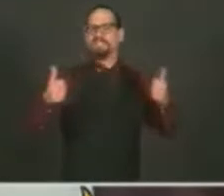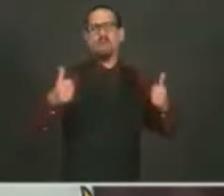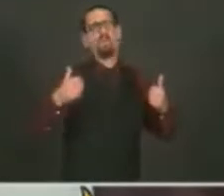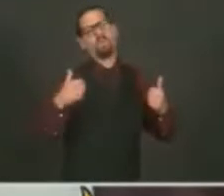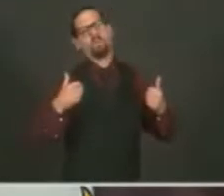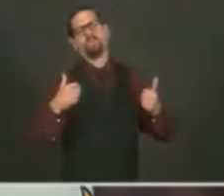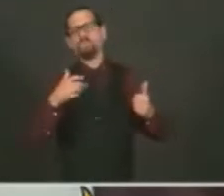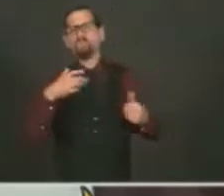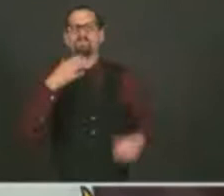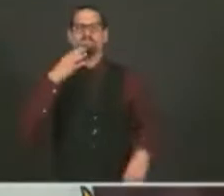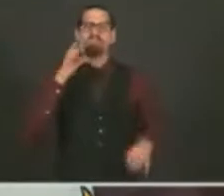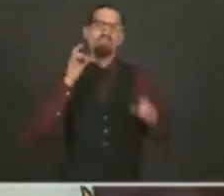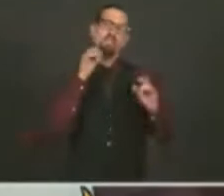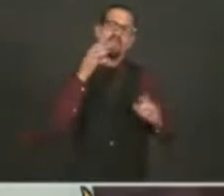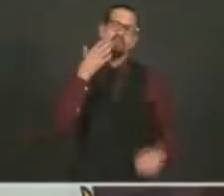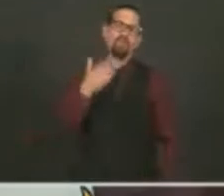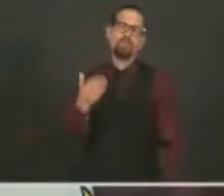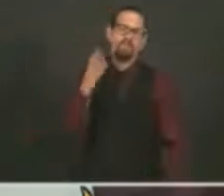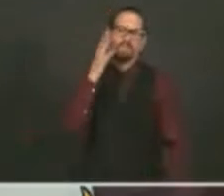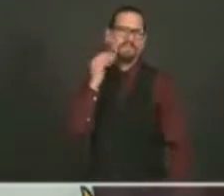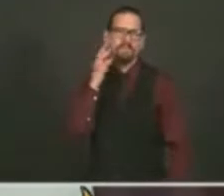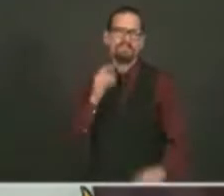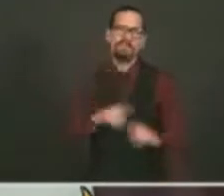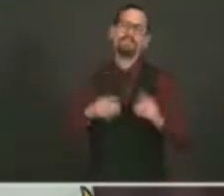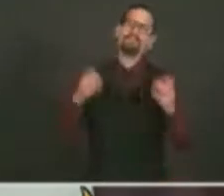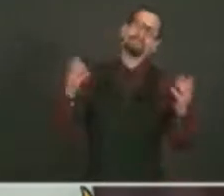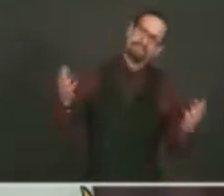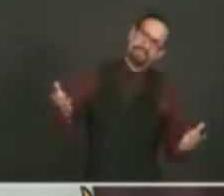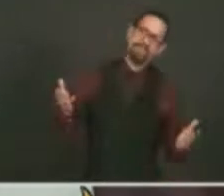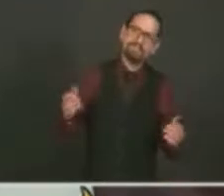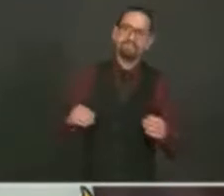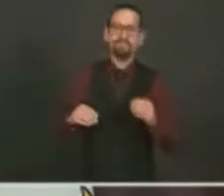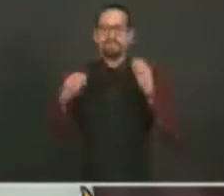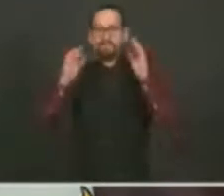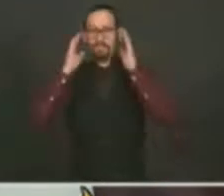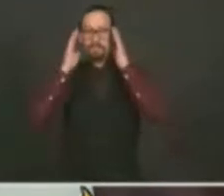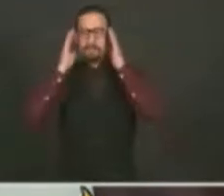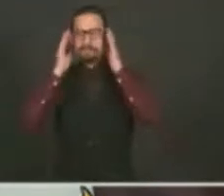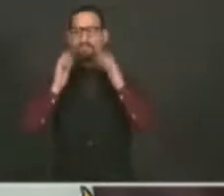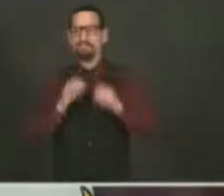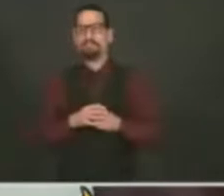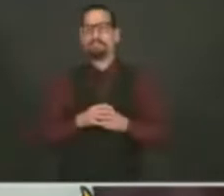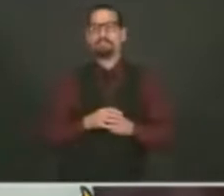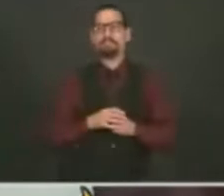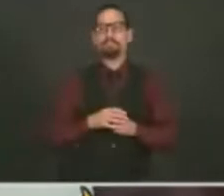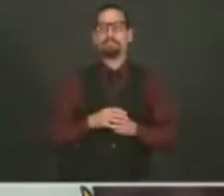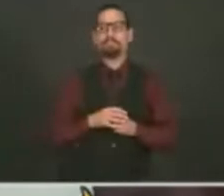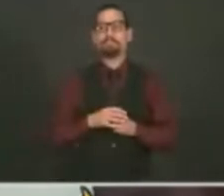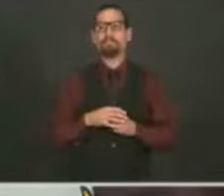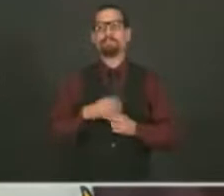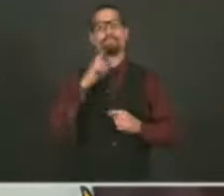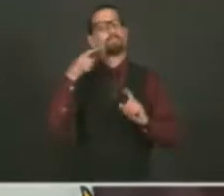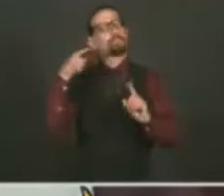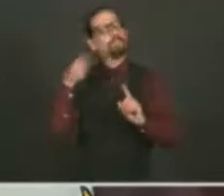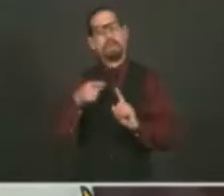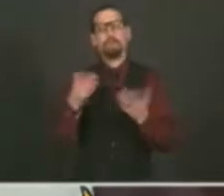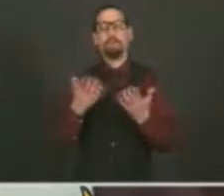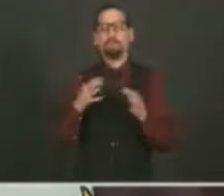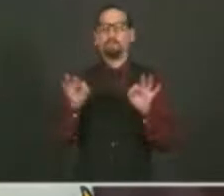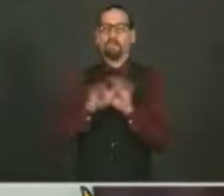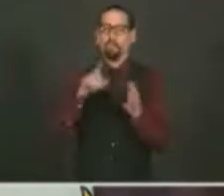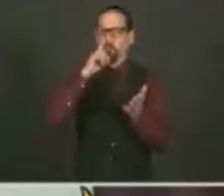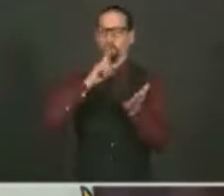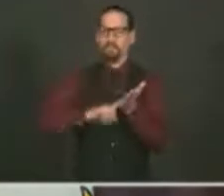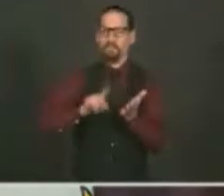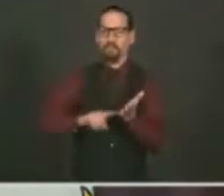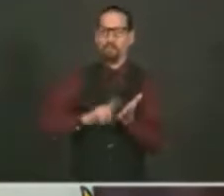We're trying to think creatively about having targeted, data-driven, effective approaches to clamping down